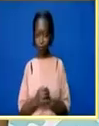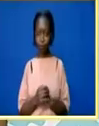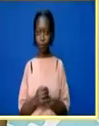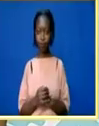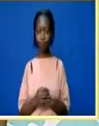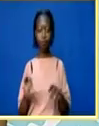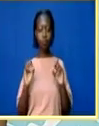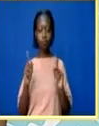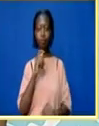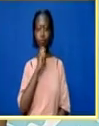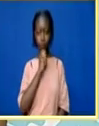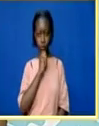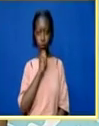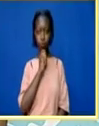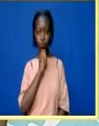Okay.